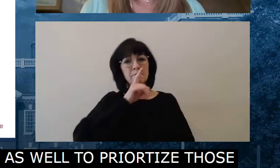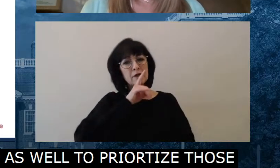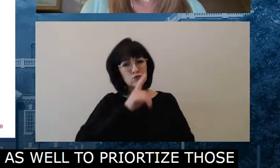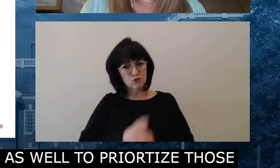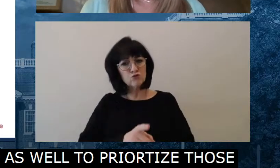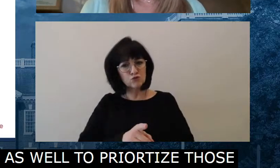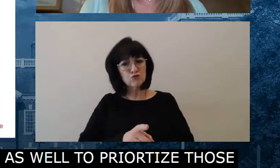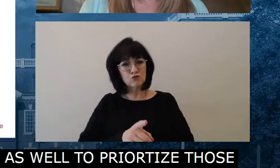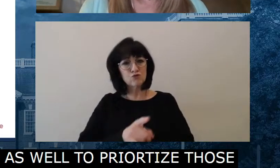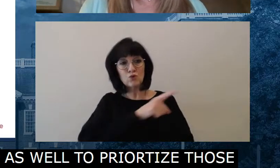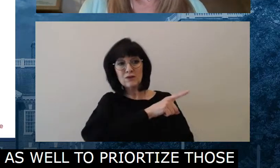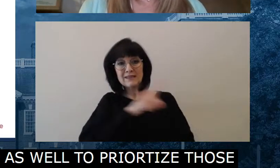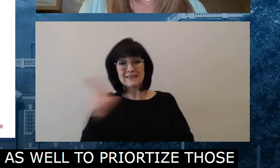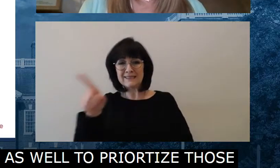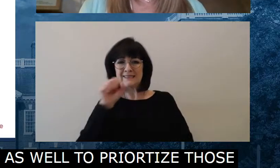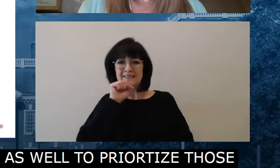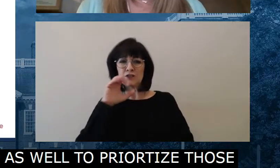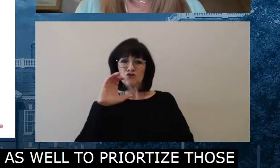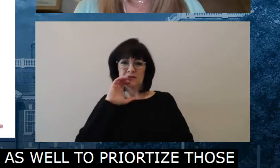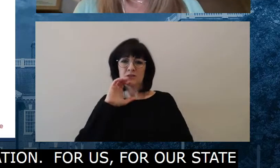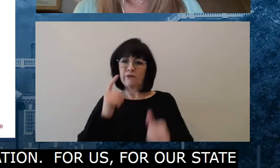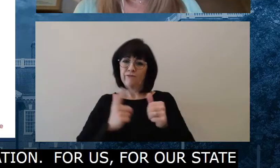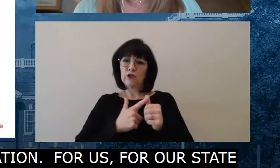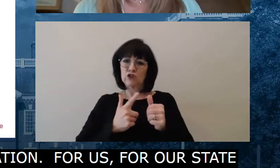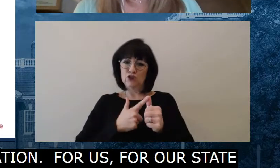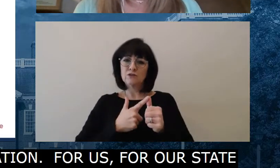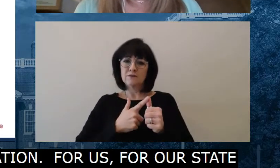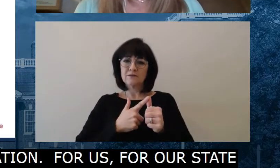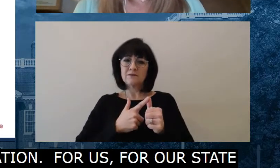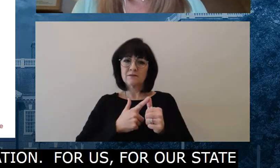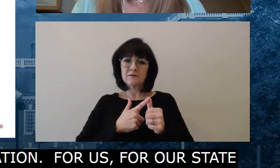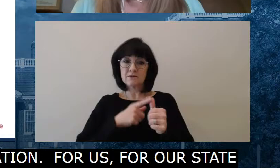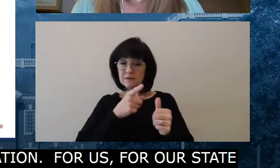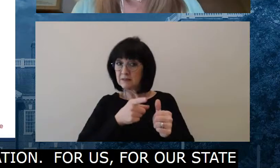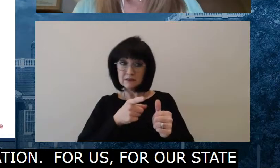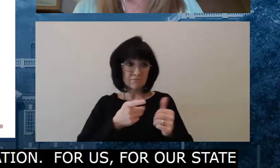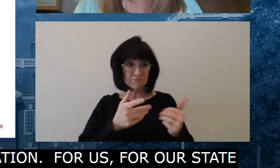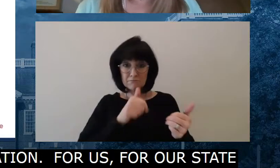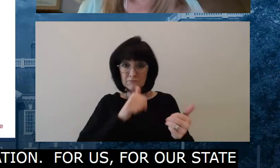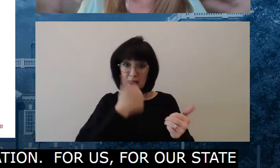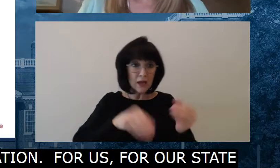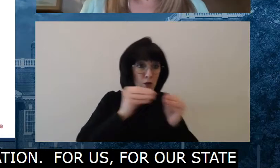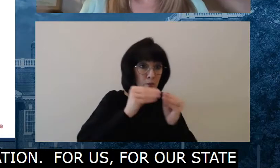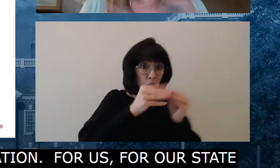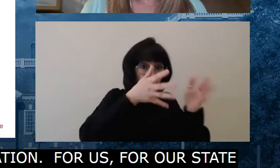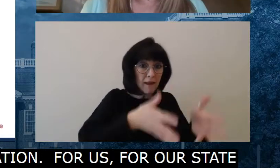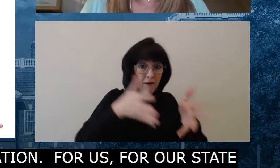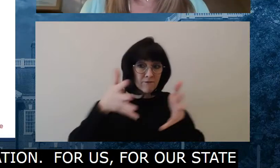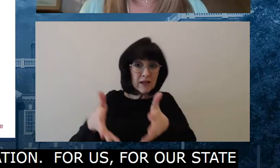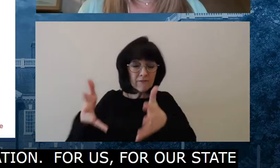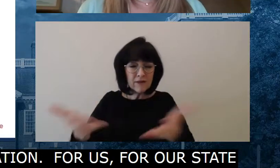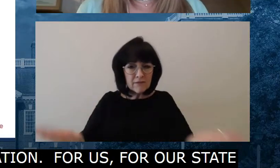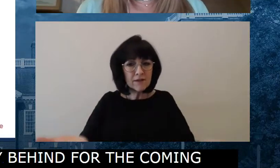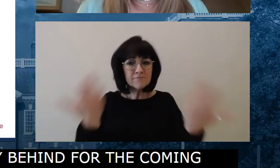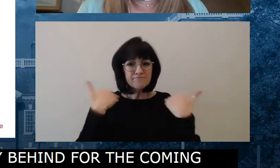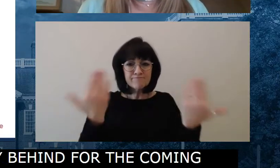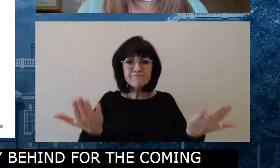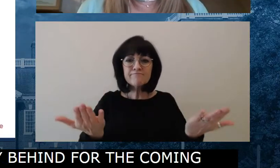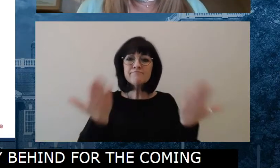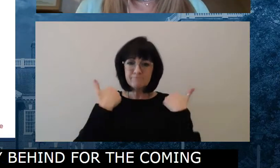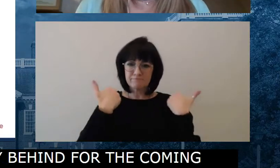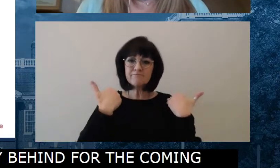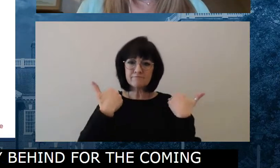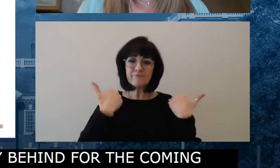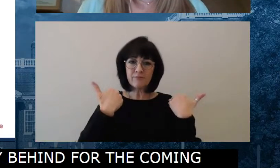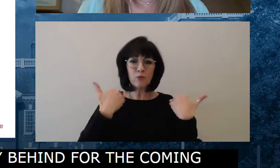our seniors are getting a last shot before demand increases